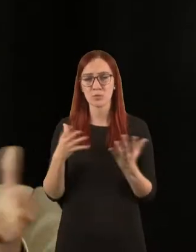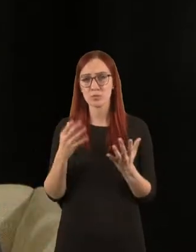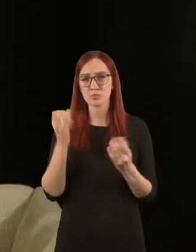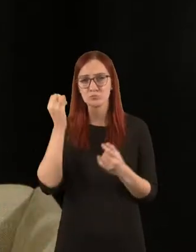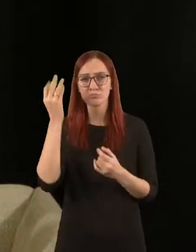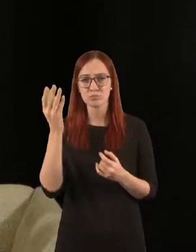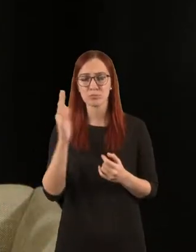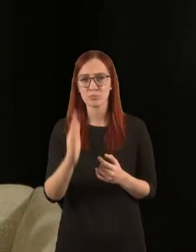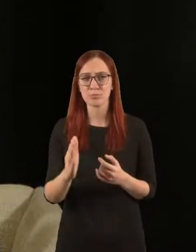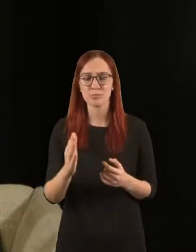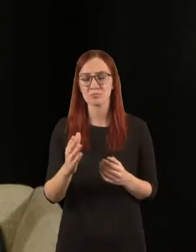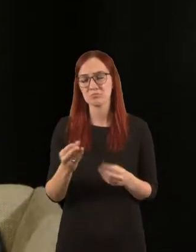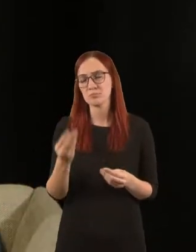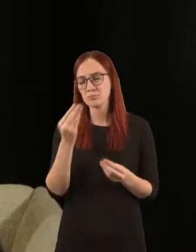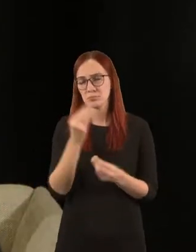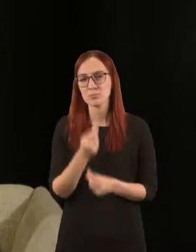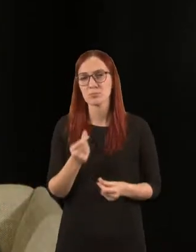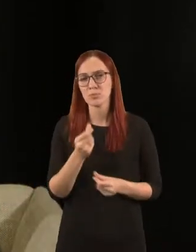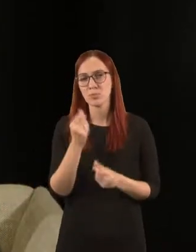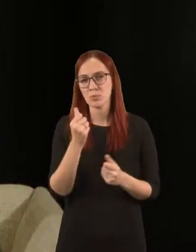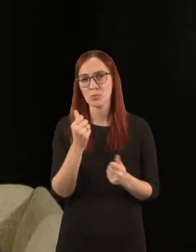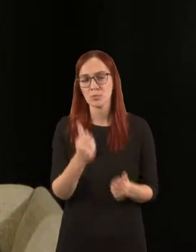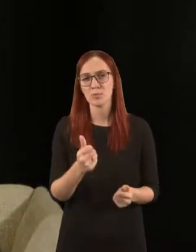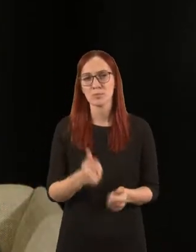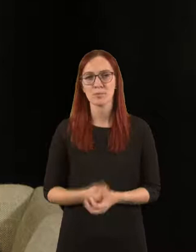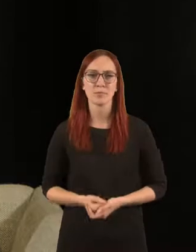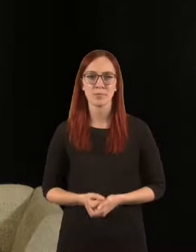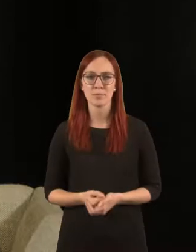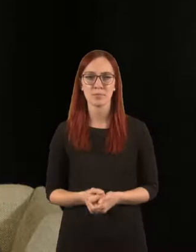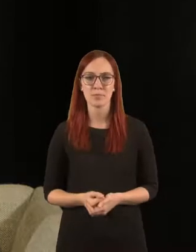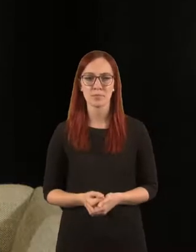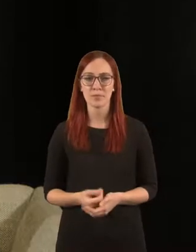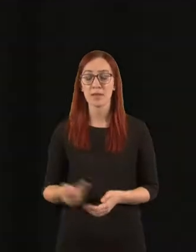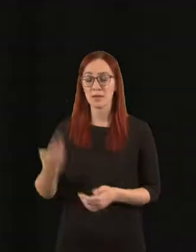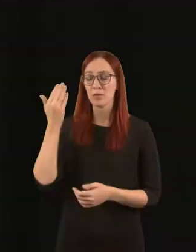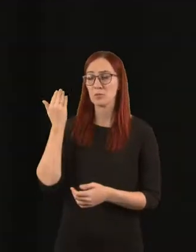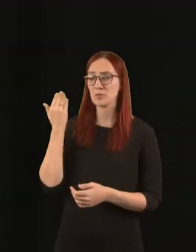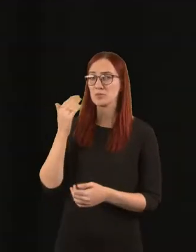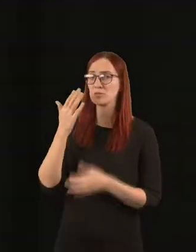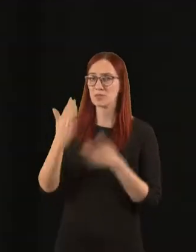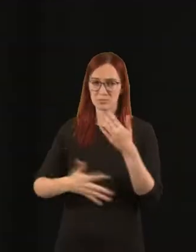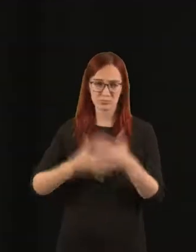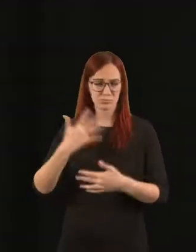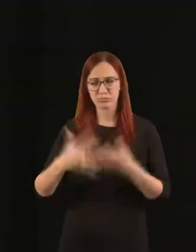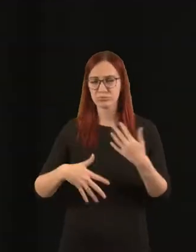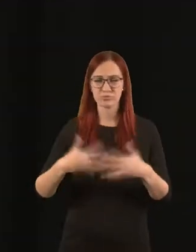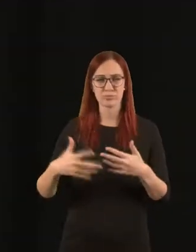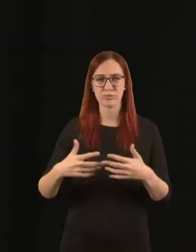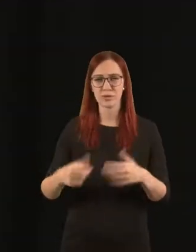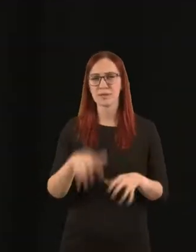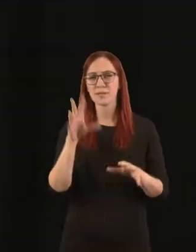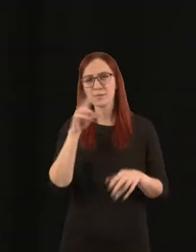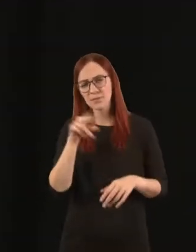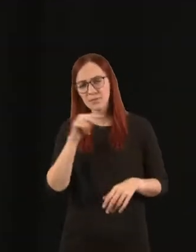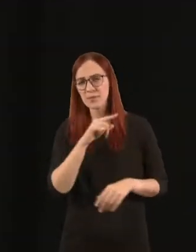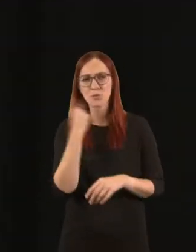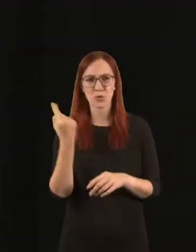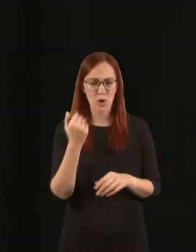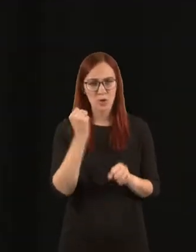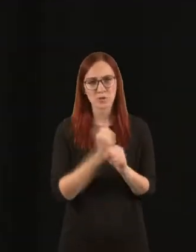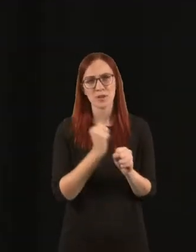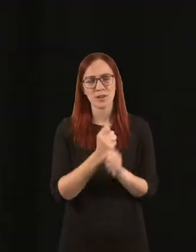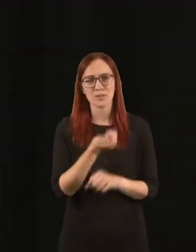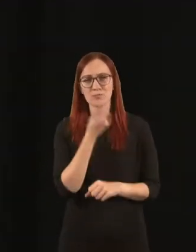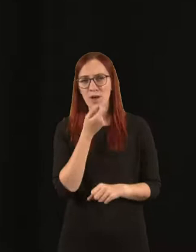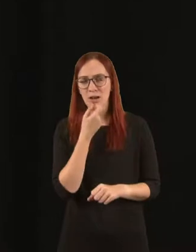our plans are, and we should also take into account the aspects mentioned by Kristina. Yes, we also heard